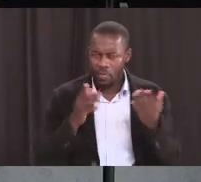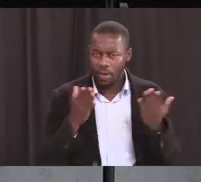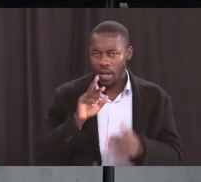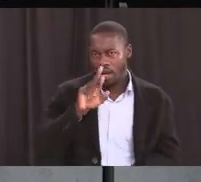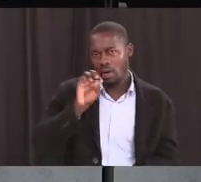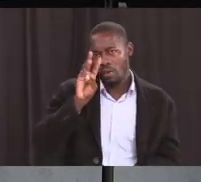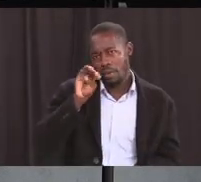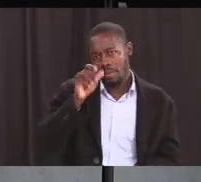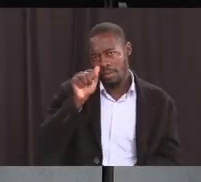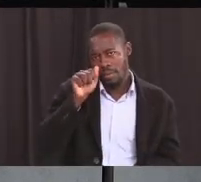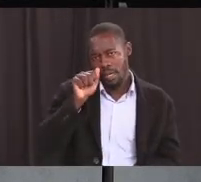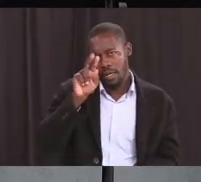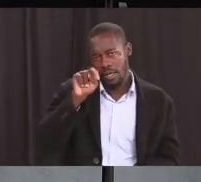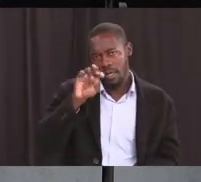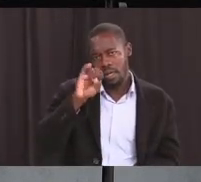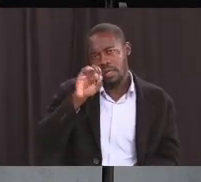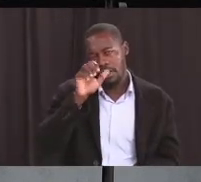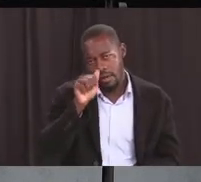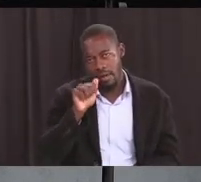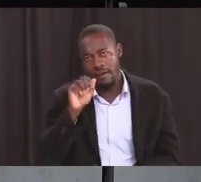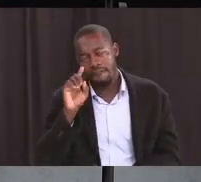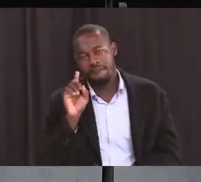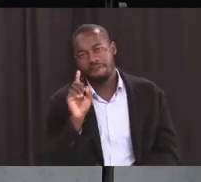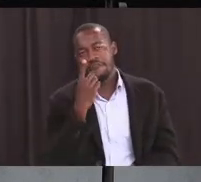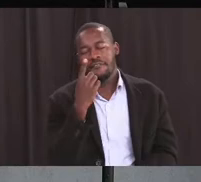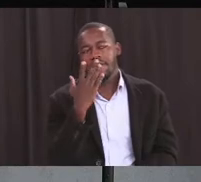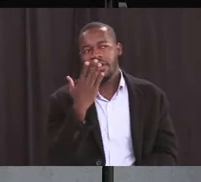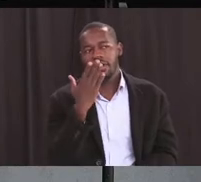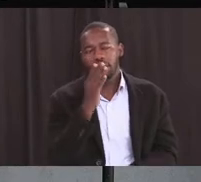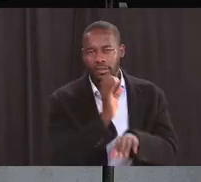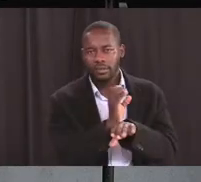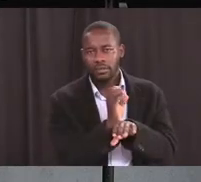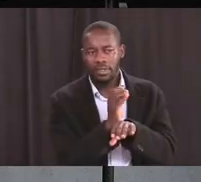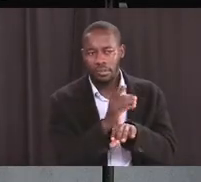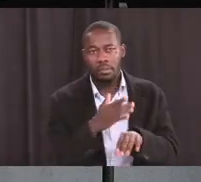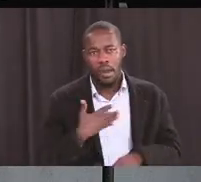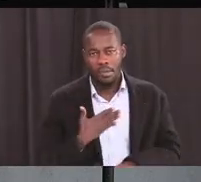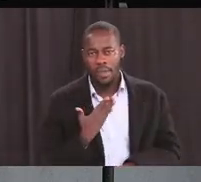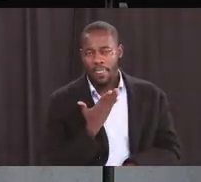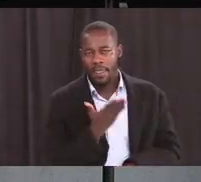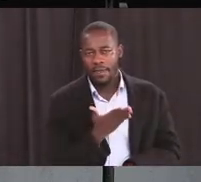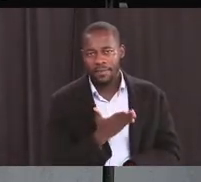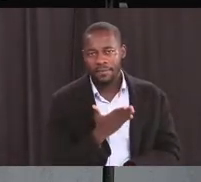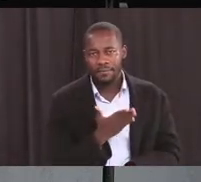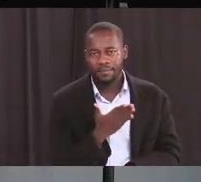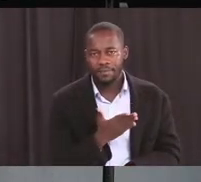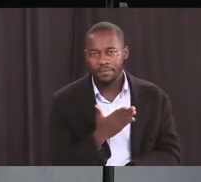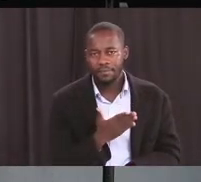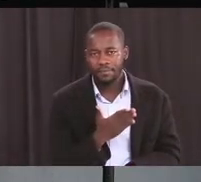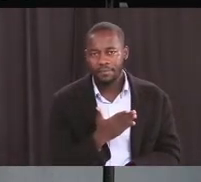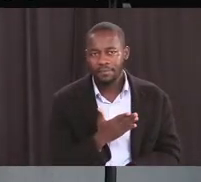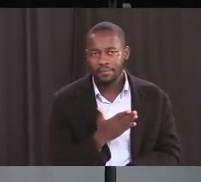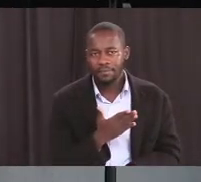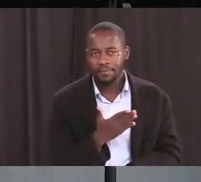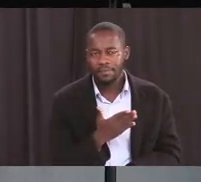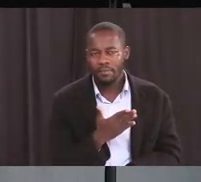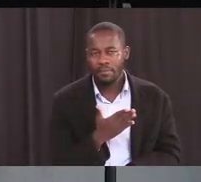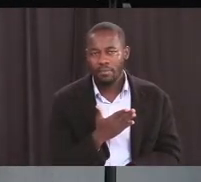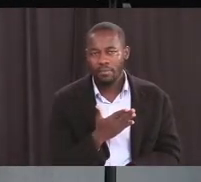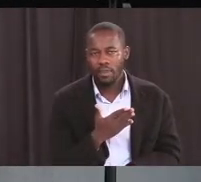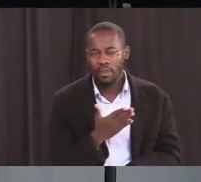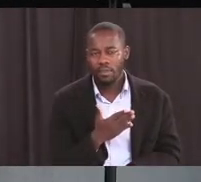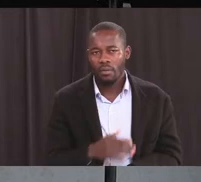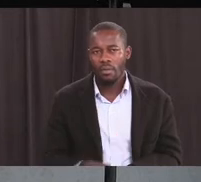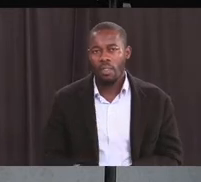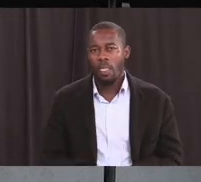on my first mission trip. Now, I don't know if that's saying a lot about me or a lot about my mom to trust me with the youth